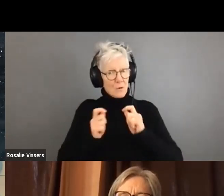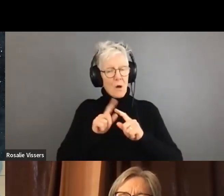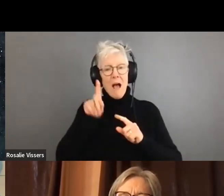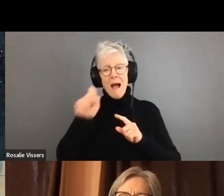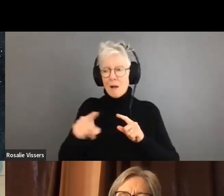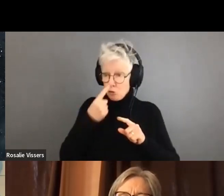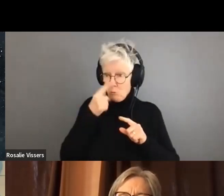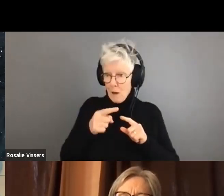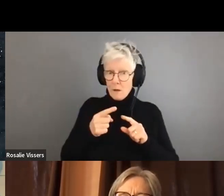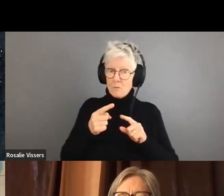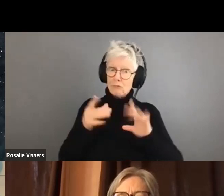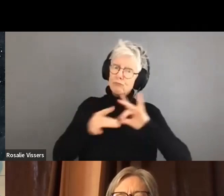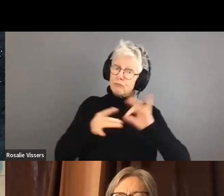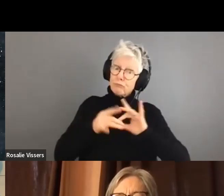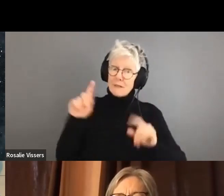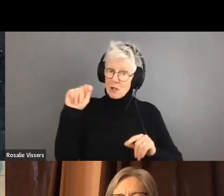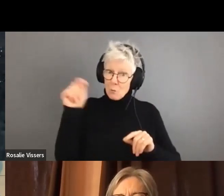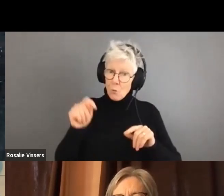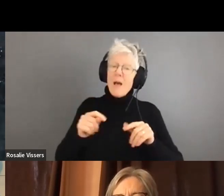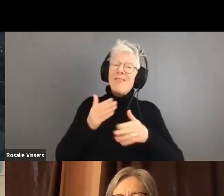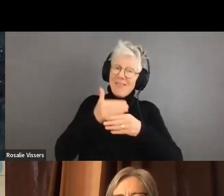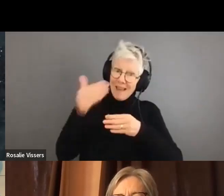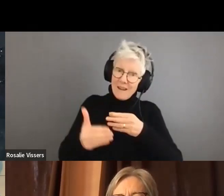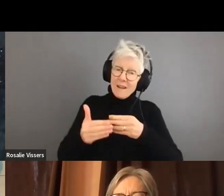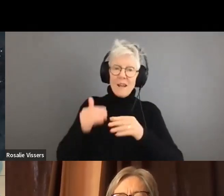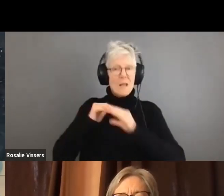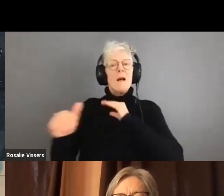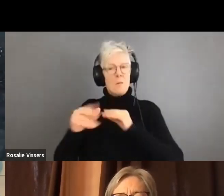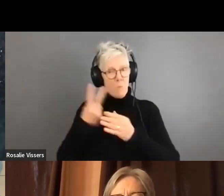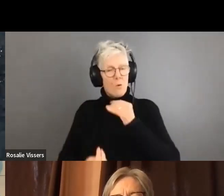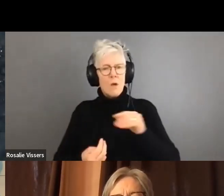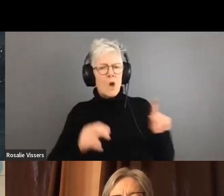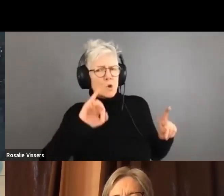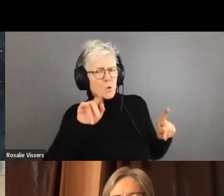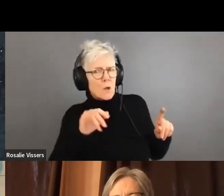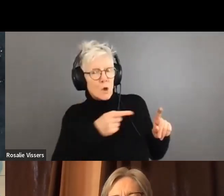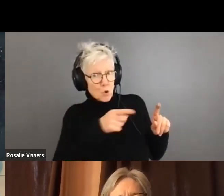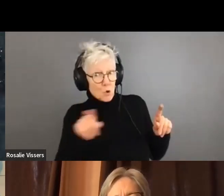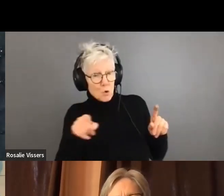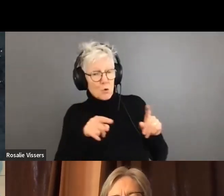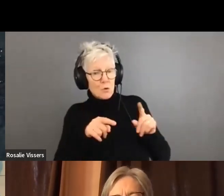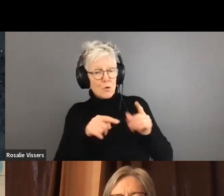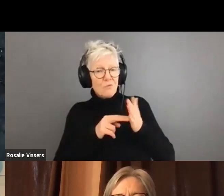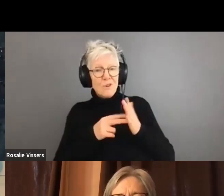And yeah, because it's so like, good. Go ahead. Would you be willing to give